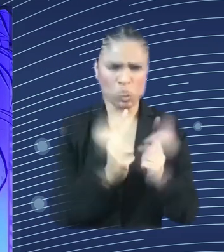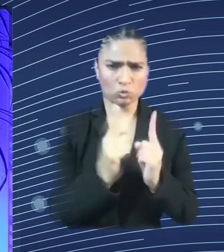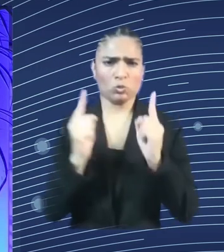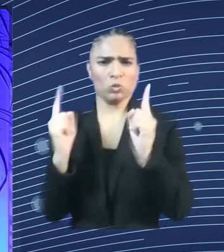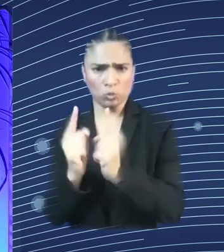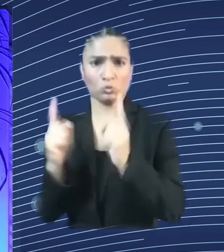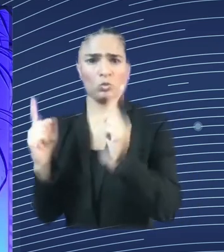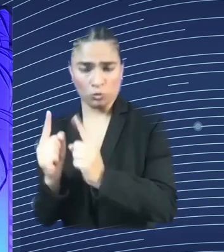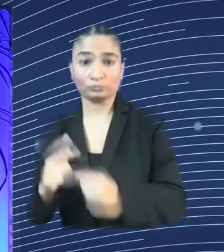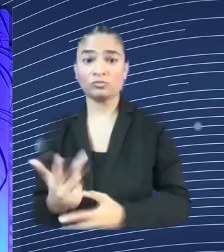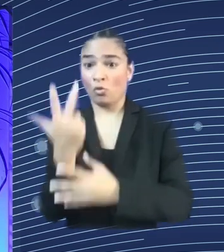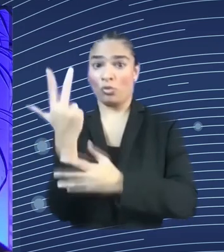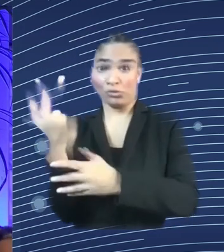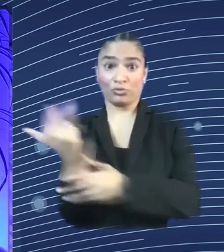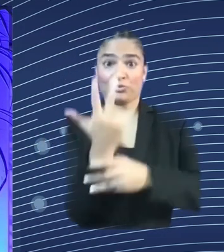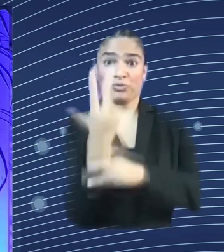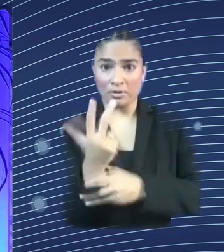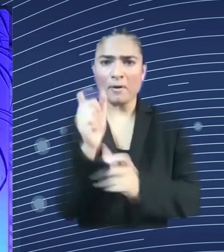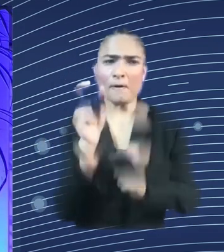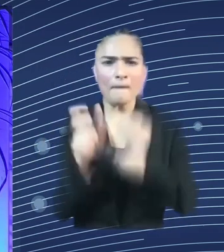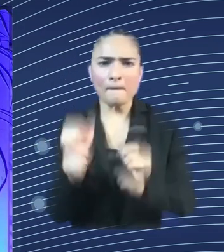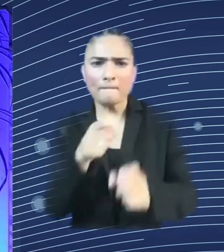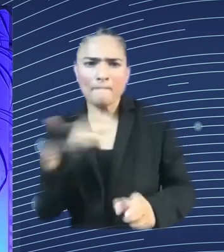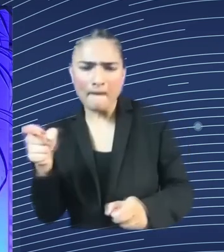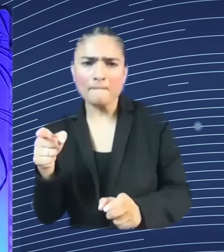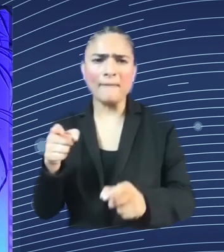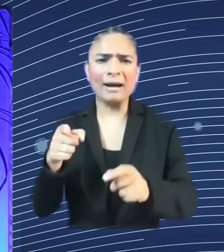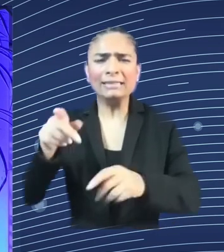and the German interpretation. So there'll be three